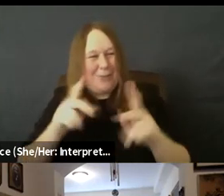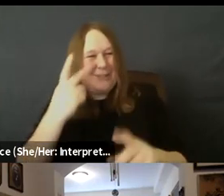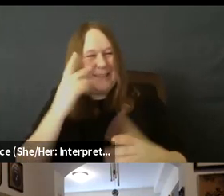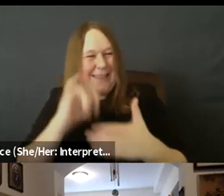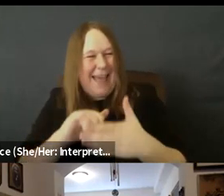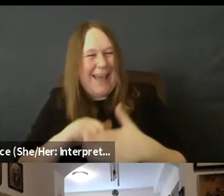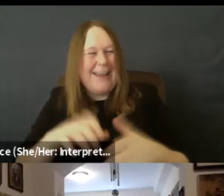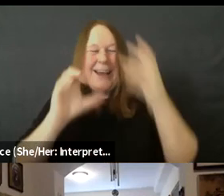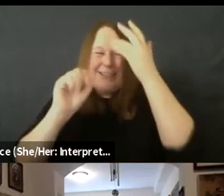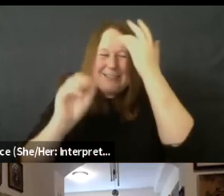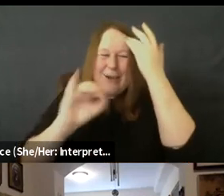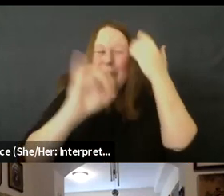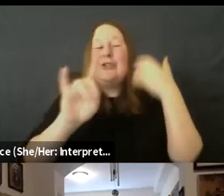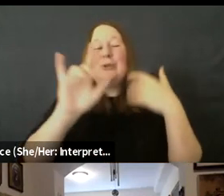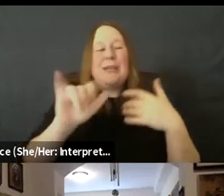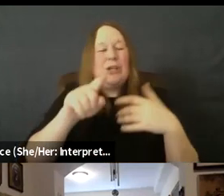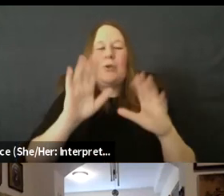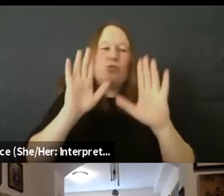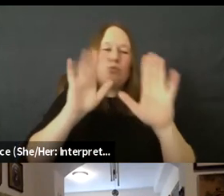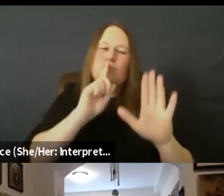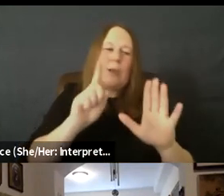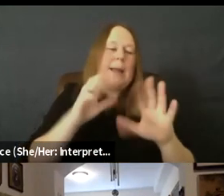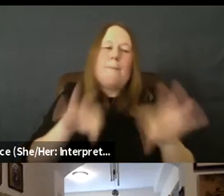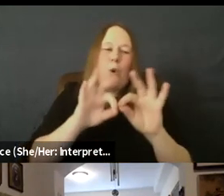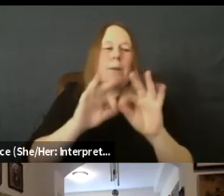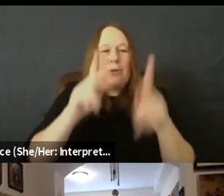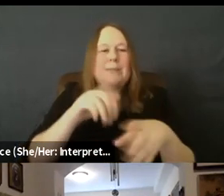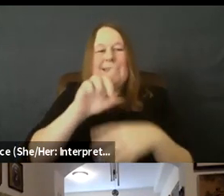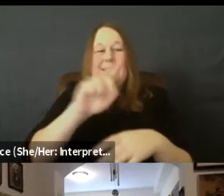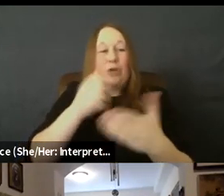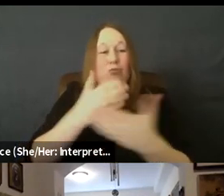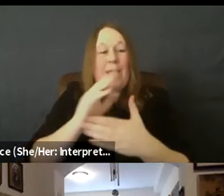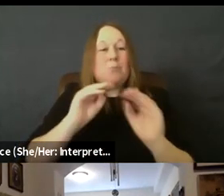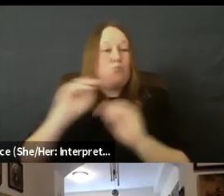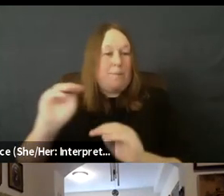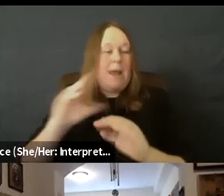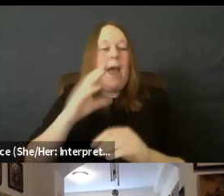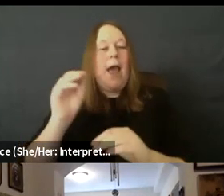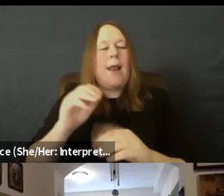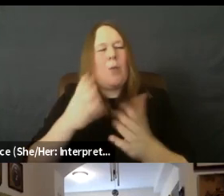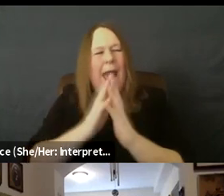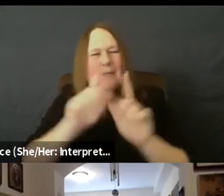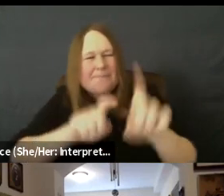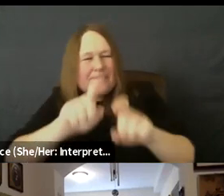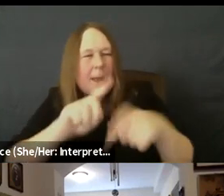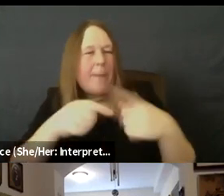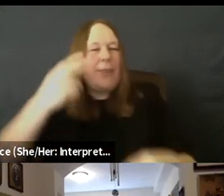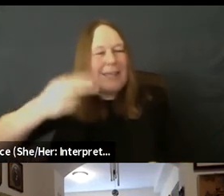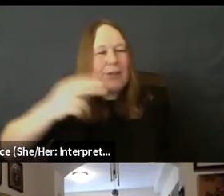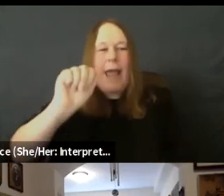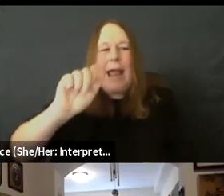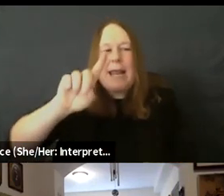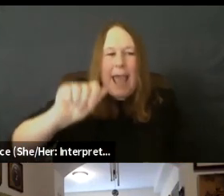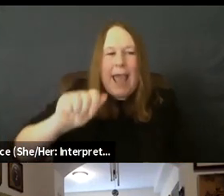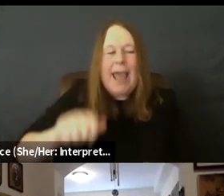But Judy, you are such an important figure in the disability rights movement. And I'd like to ask you a little bit about the history of the ADA and